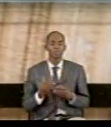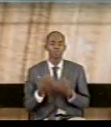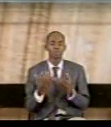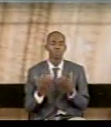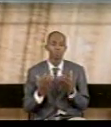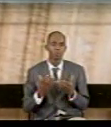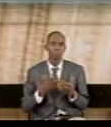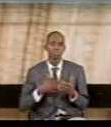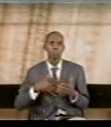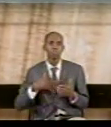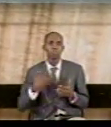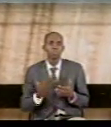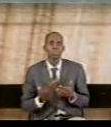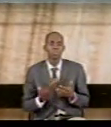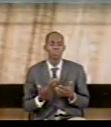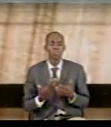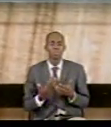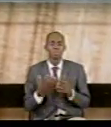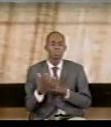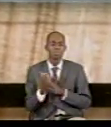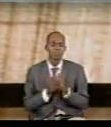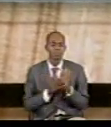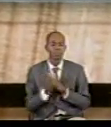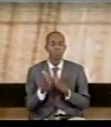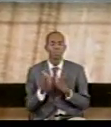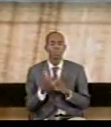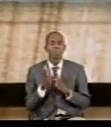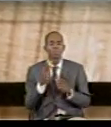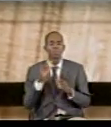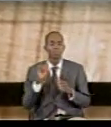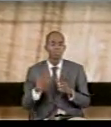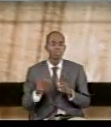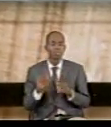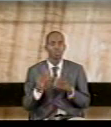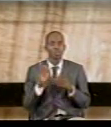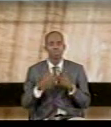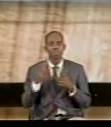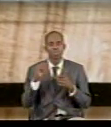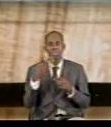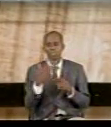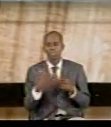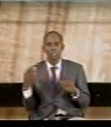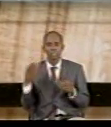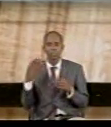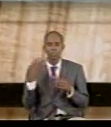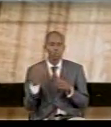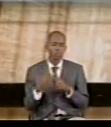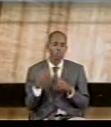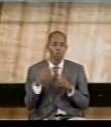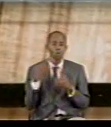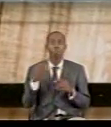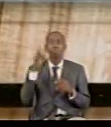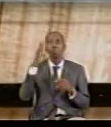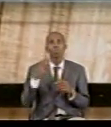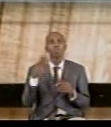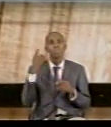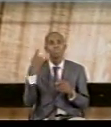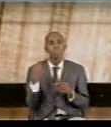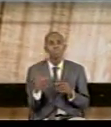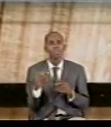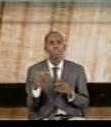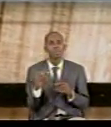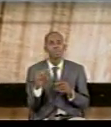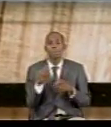behavior, worldly resistance to the word of God. The grace of God will be in vain in your life when